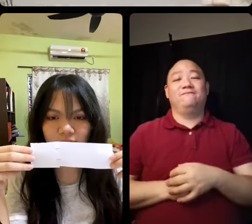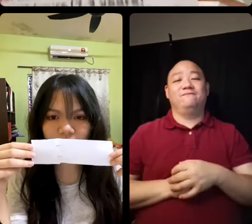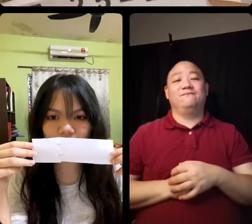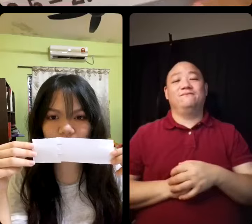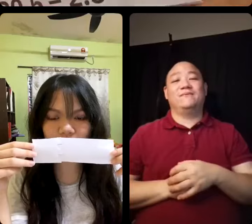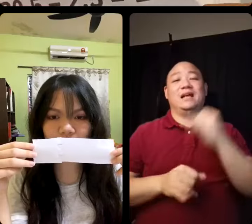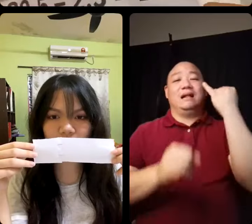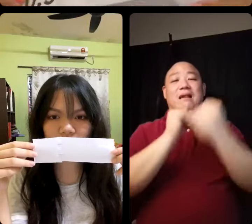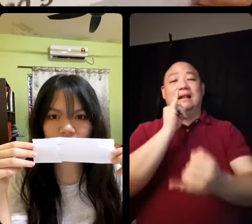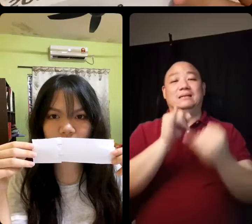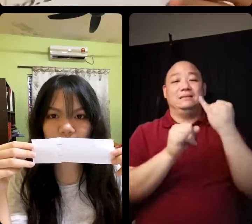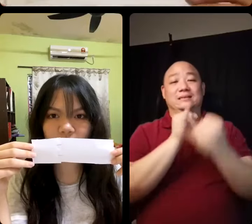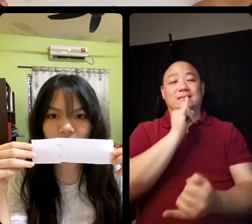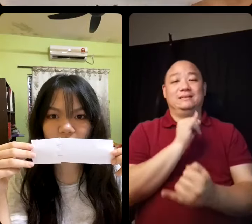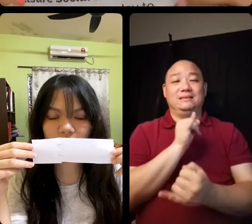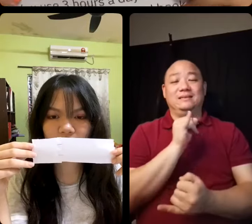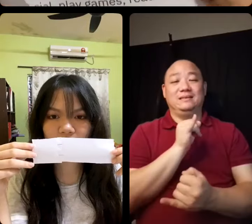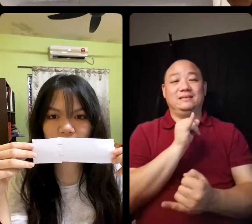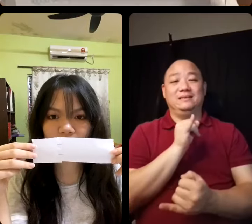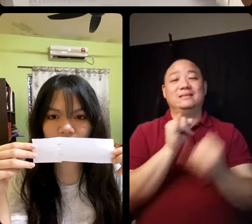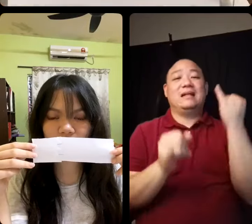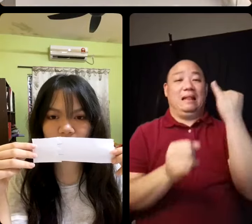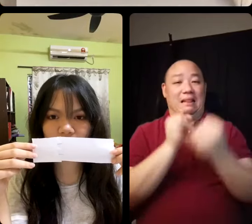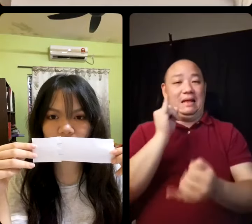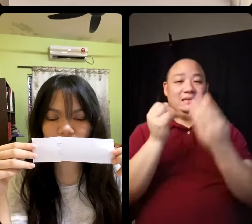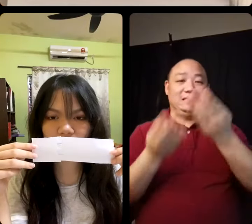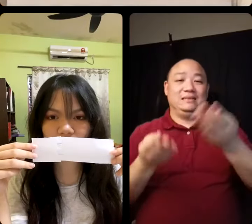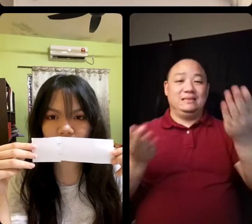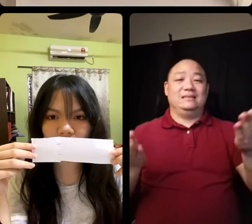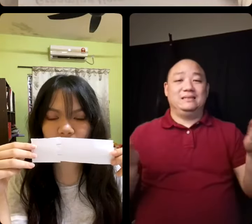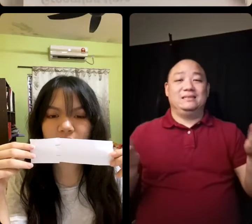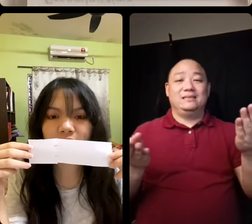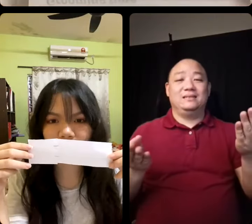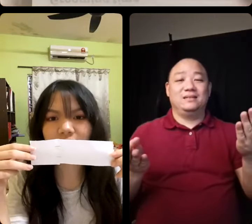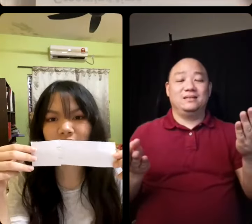together, alright? Last thing together with everyone here, which is our